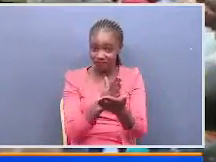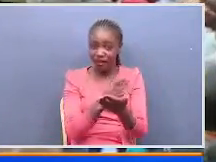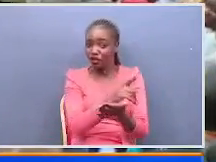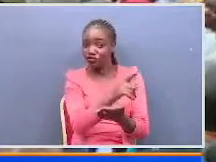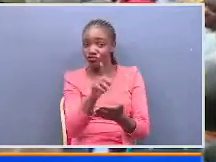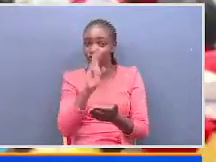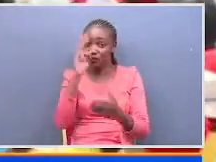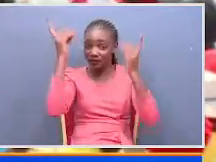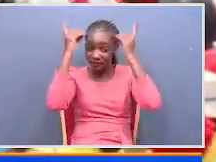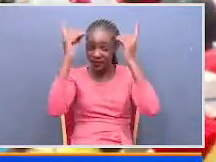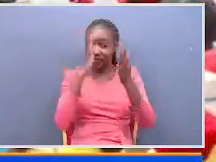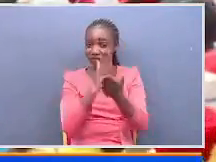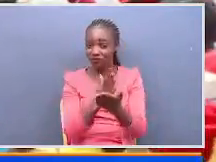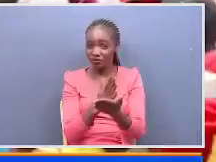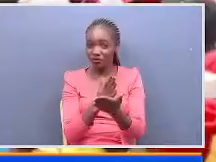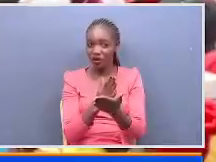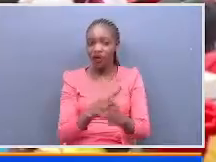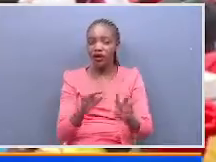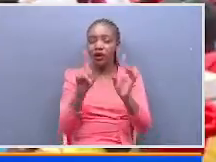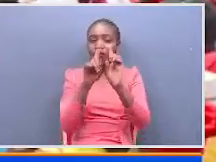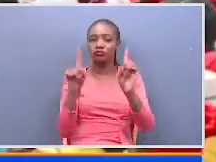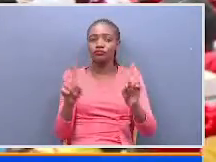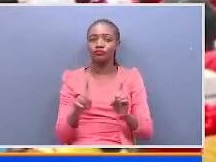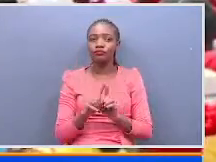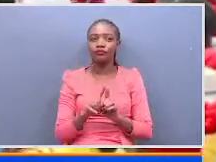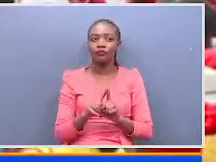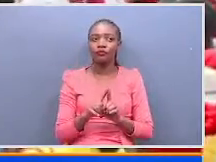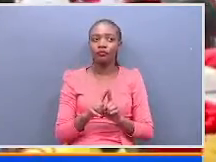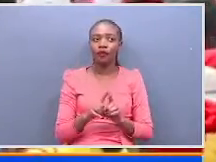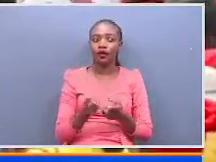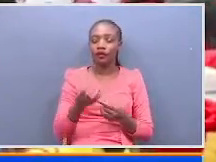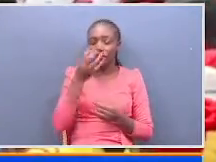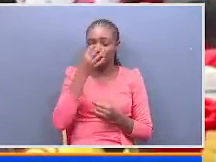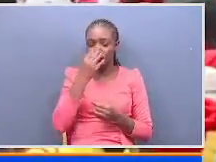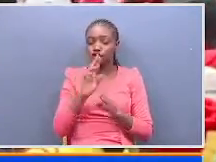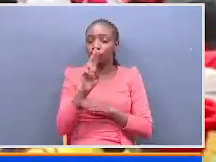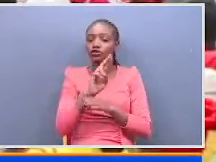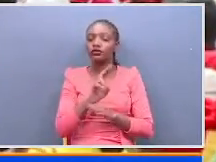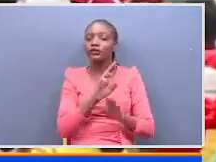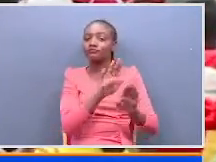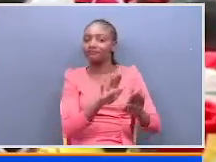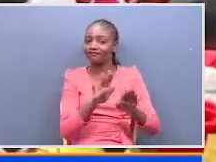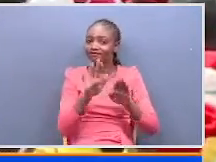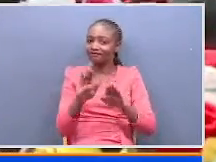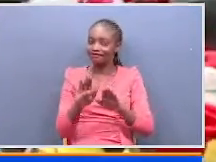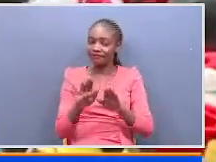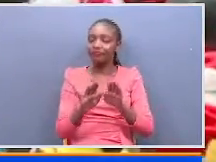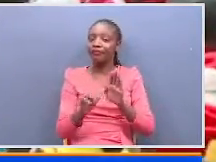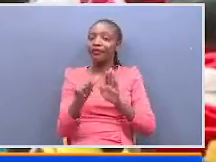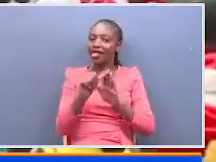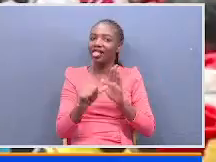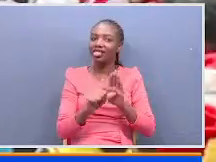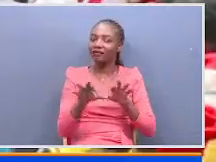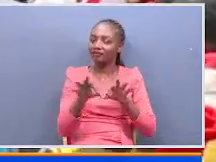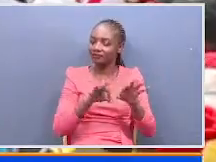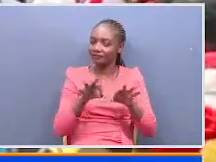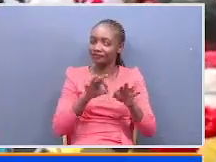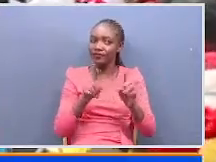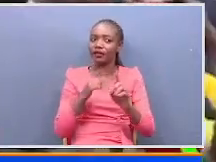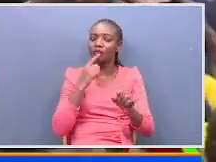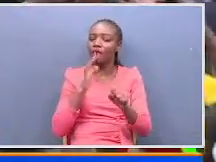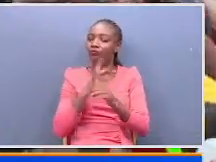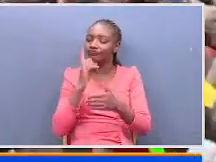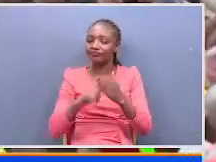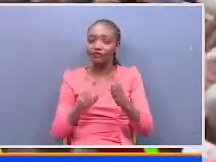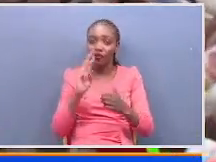nyinyi mtaamua? The DP, accompanied by his allies, used the rally to sell his manifesto and making pledges of lifting the region's